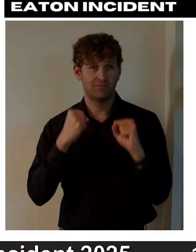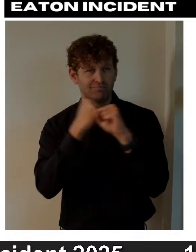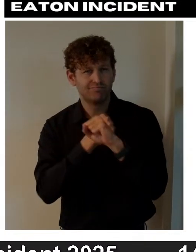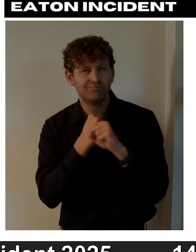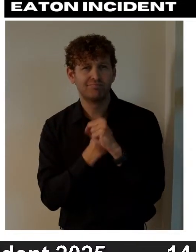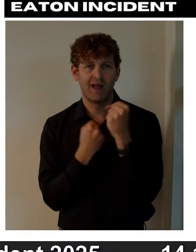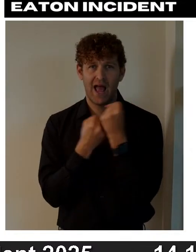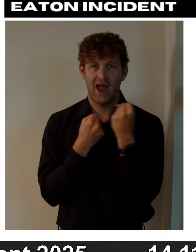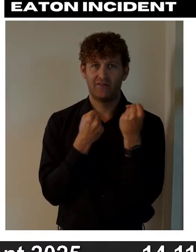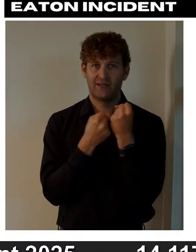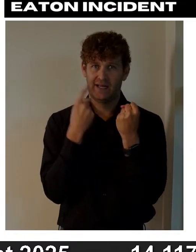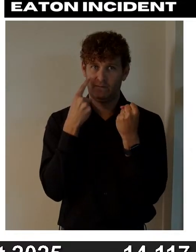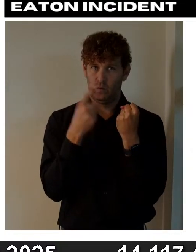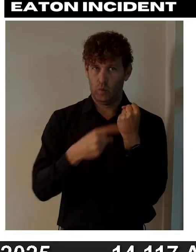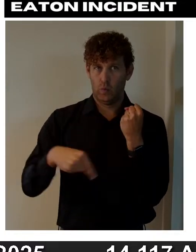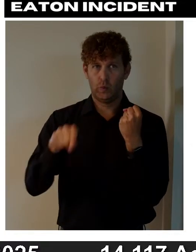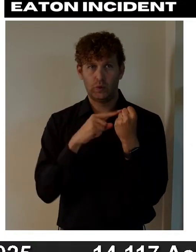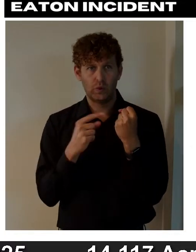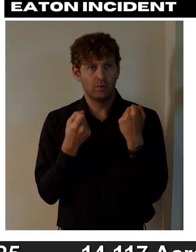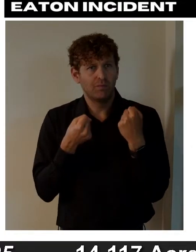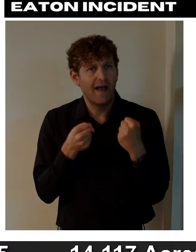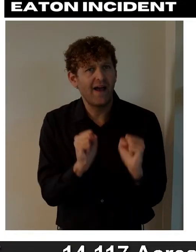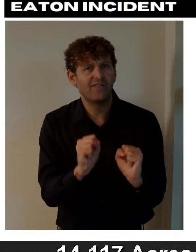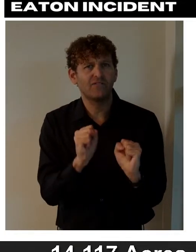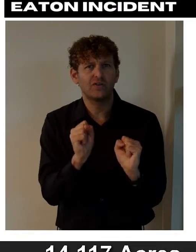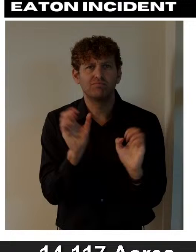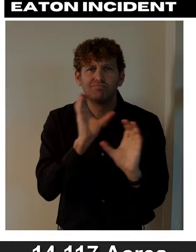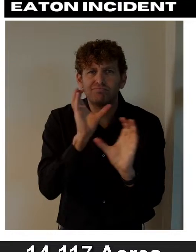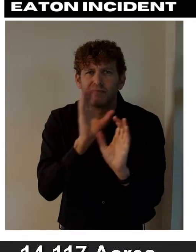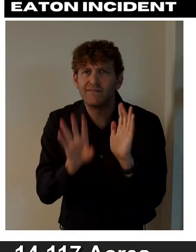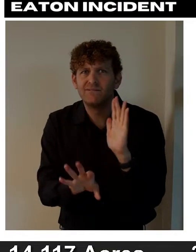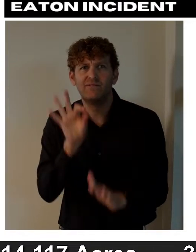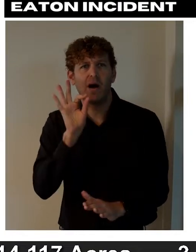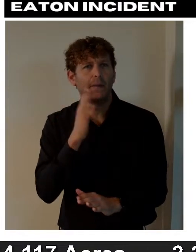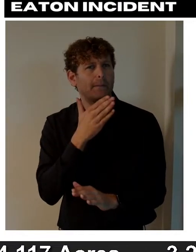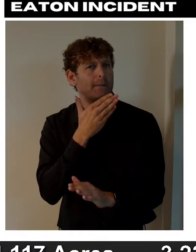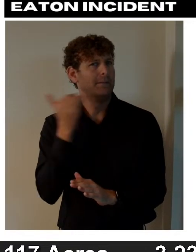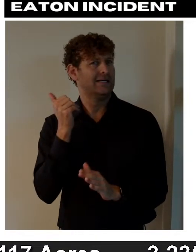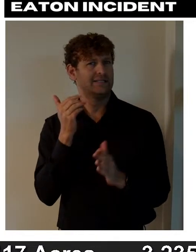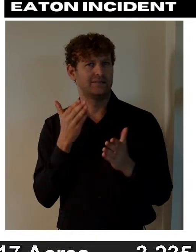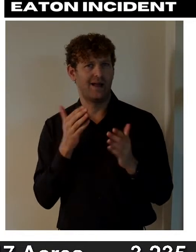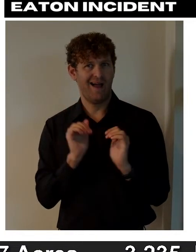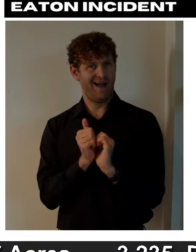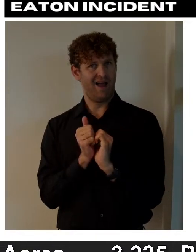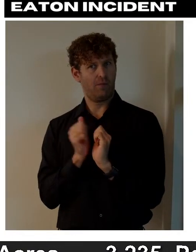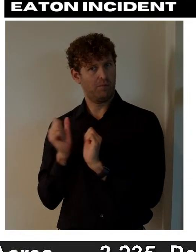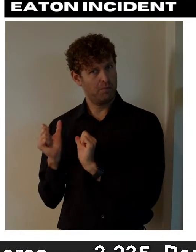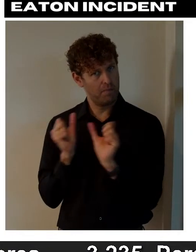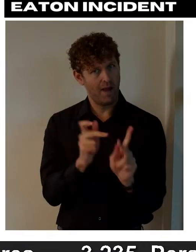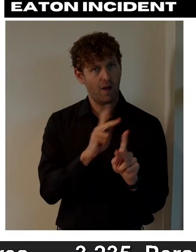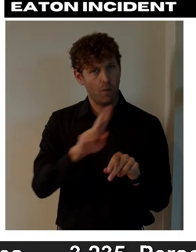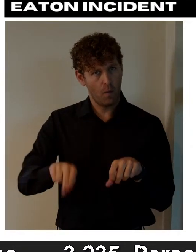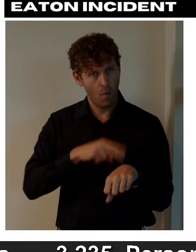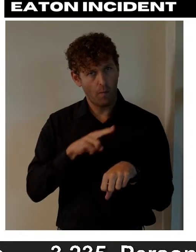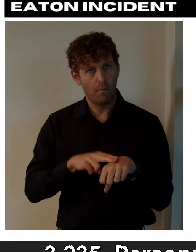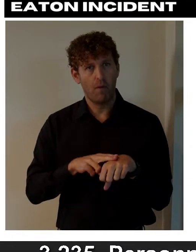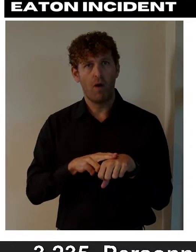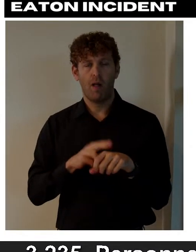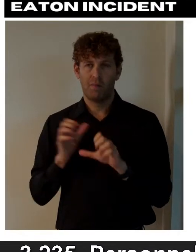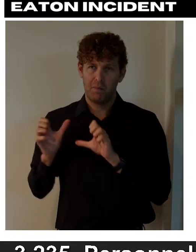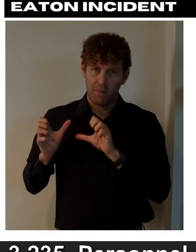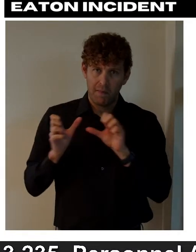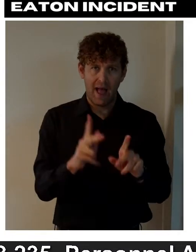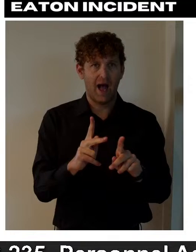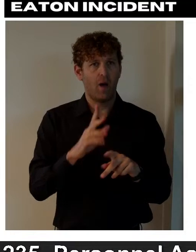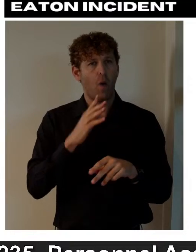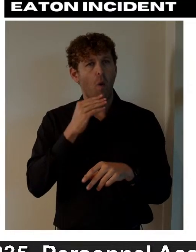our efforts in finding the best ways to help you get back to normal, to get you back to your homes, and to help